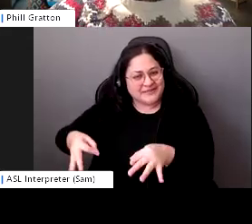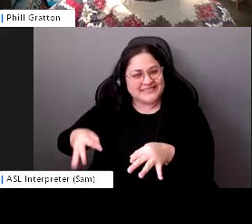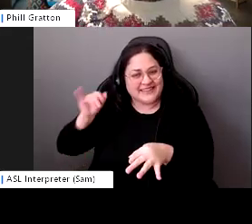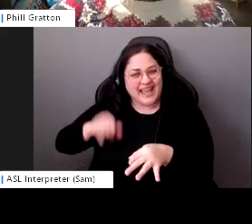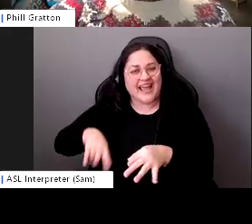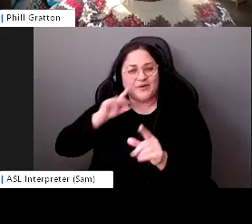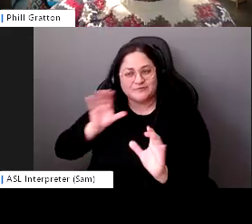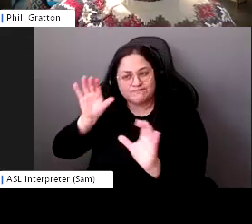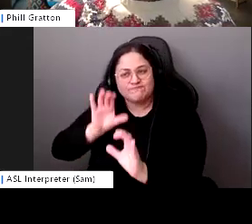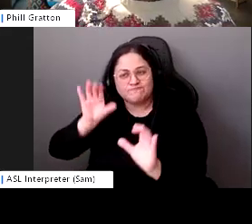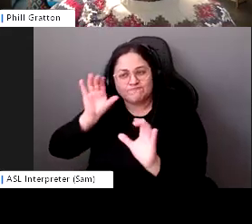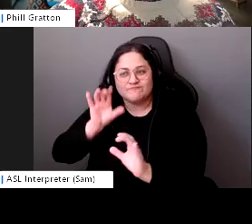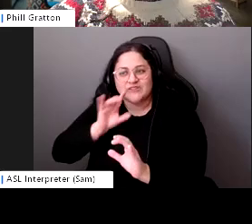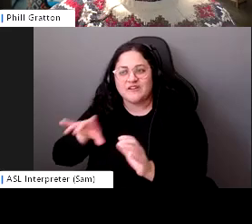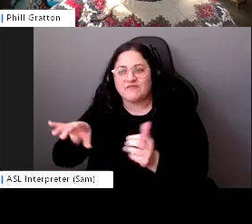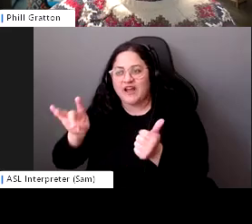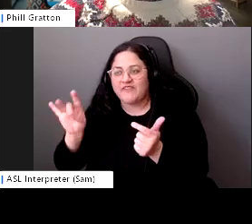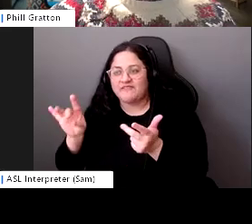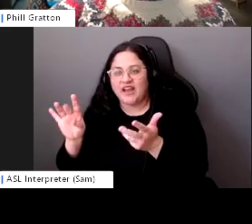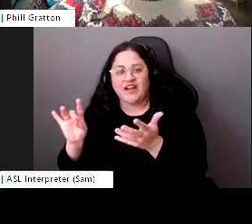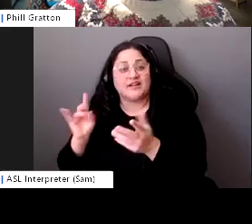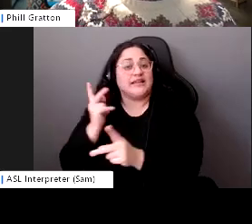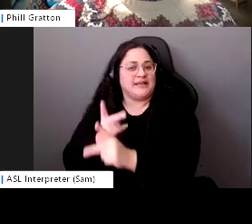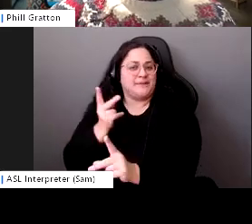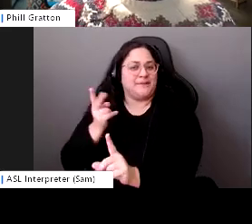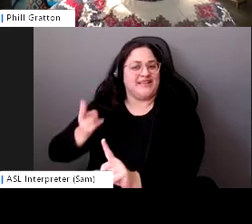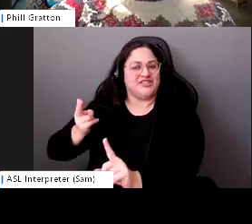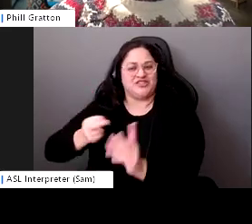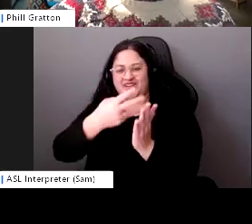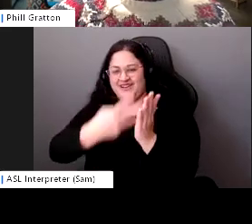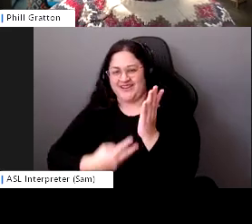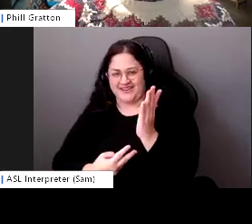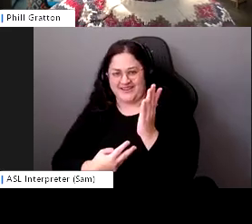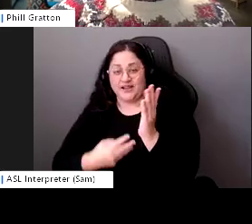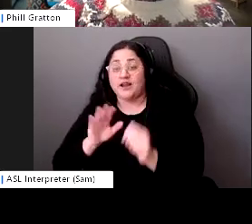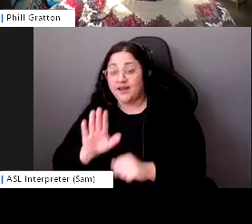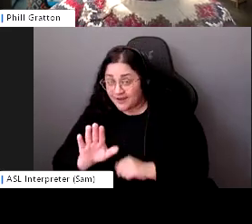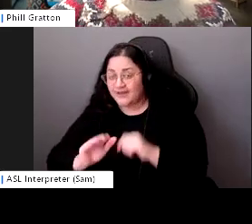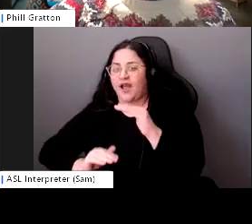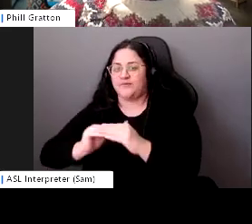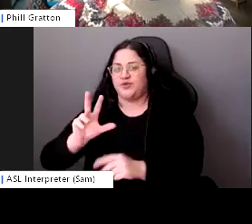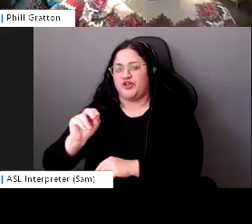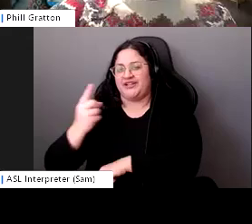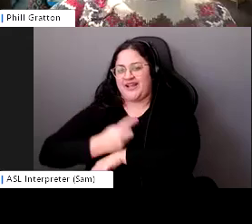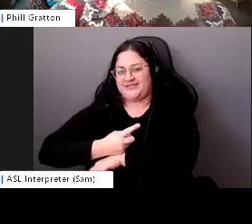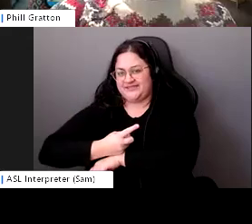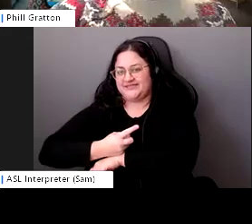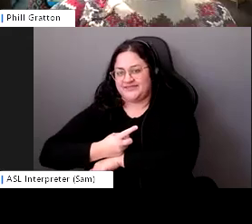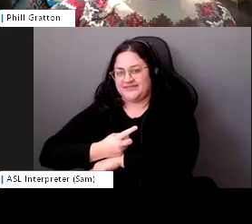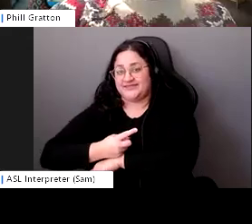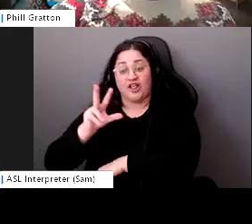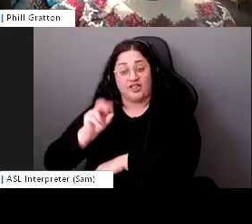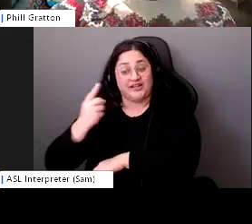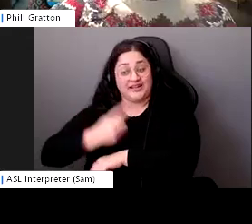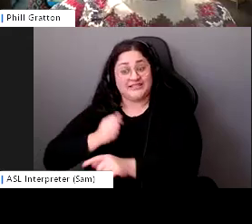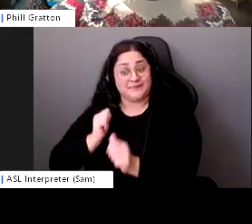30 days. So you can always go back and look for it again. There's also a way to copy things out if you want to save it somewhere